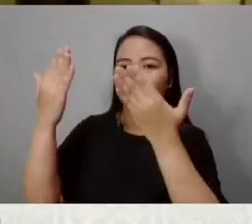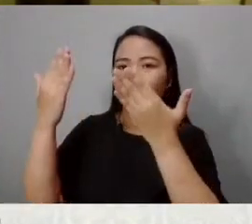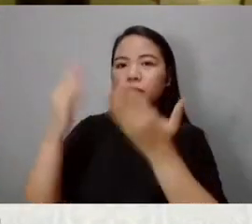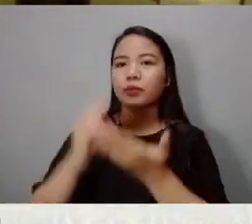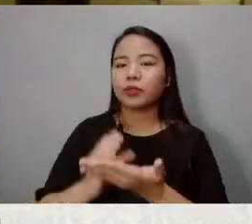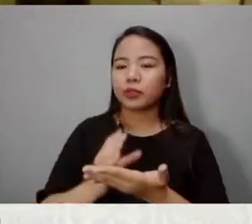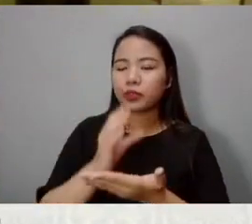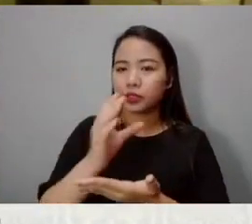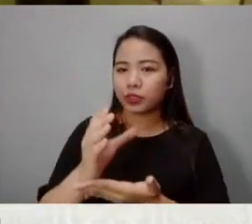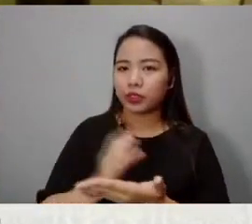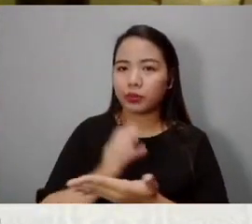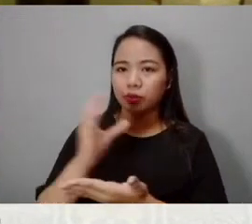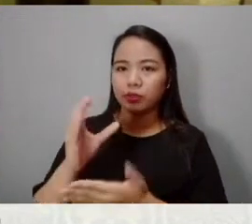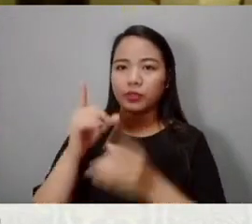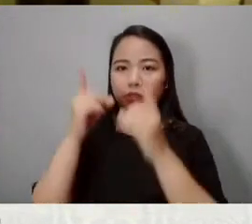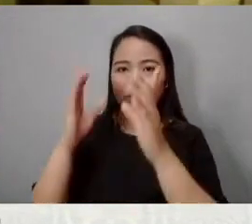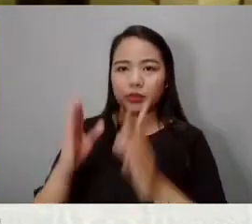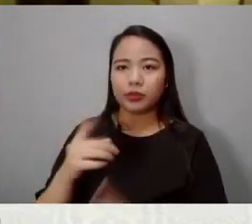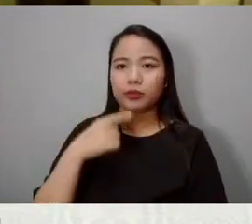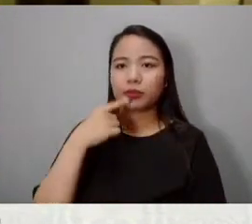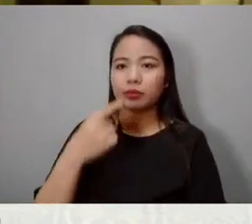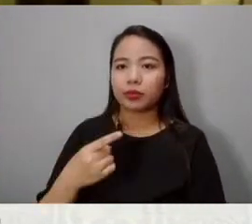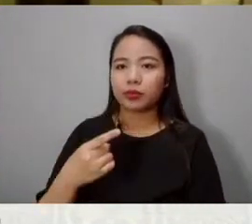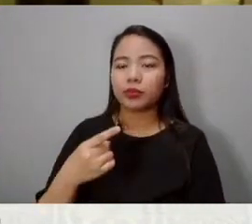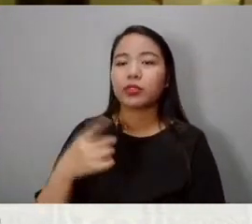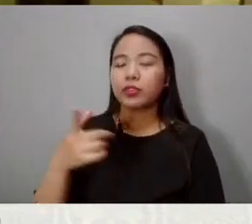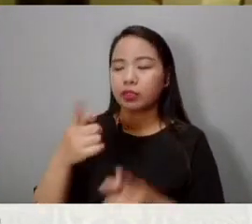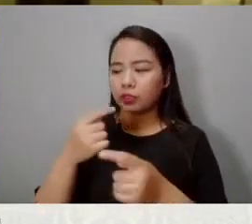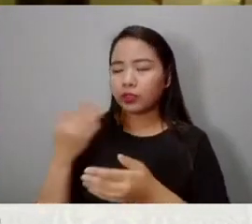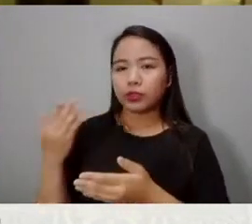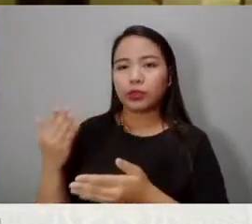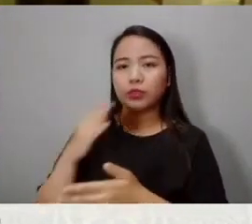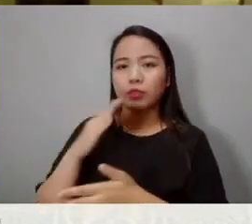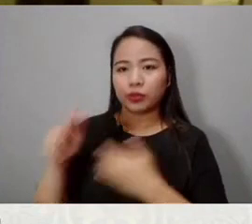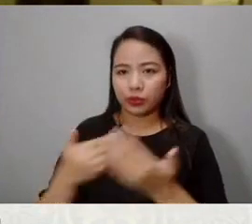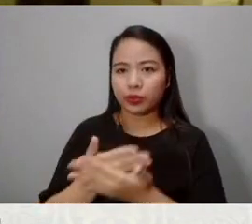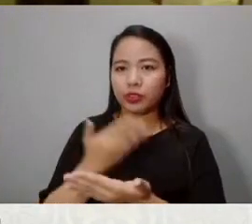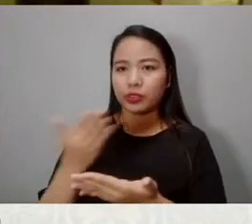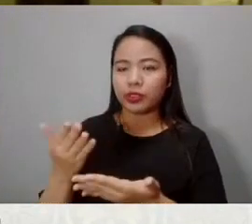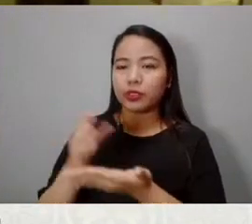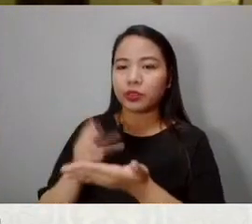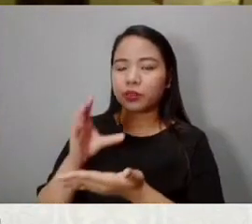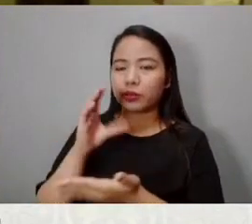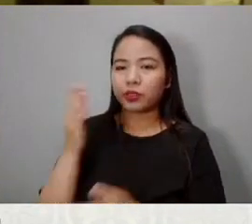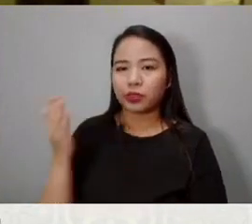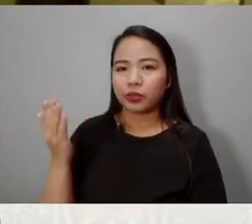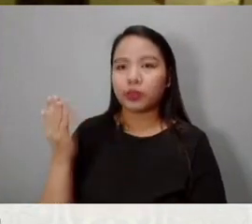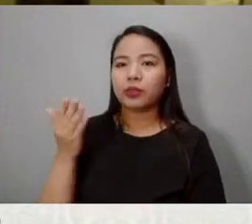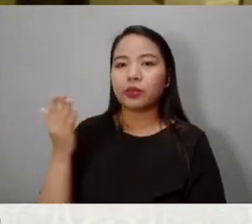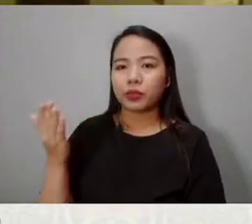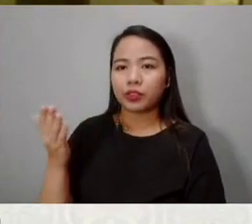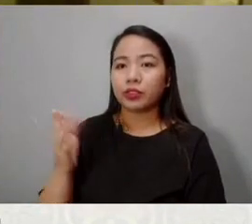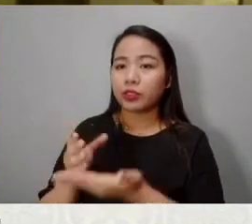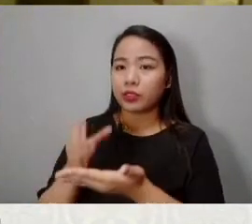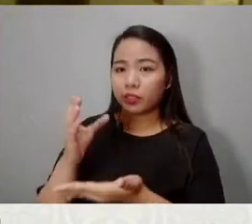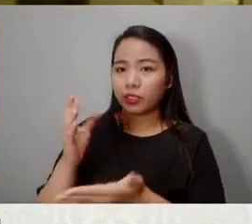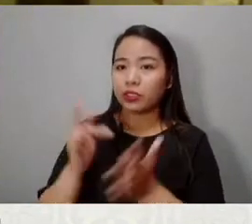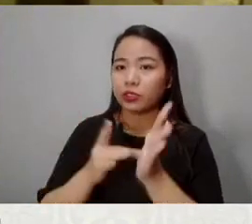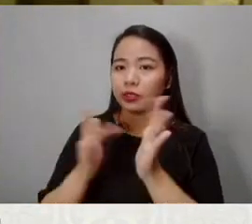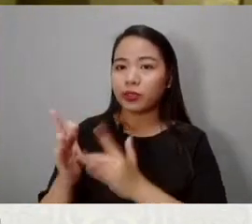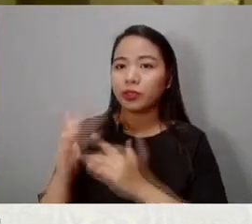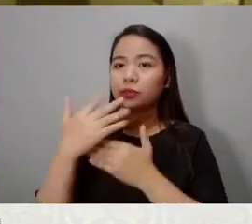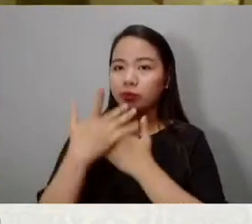his disciples, saying, "Take this, all of you, and drink from it, for this is the chalice of my